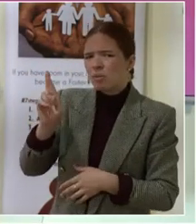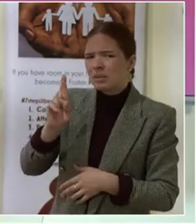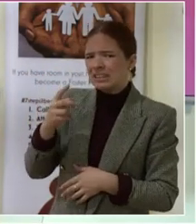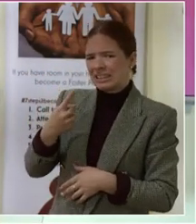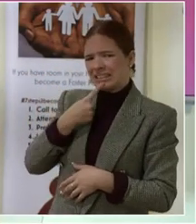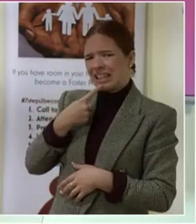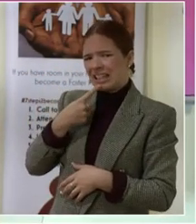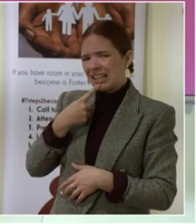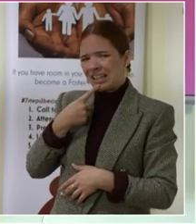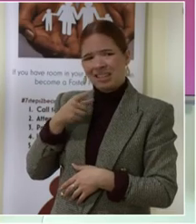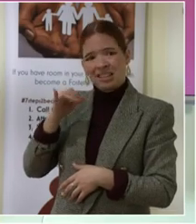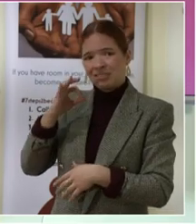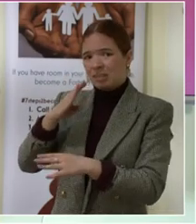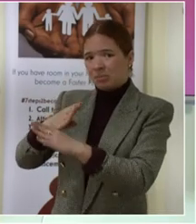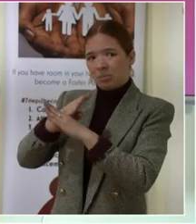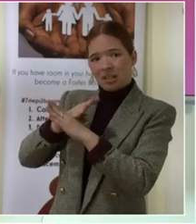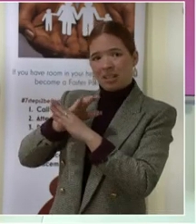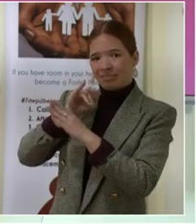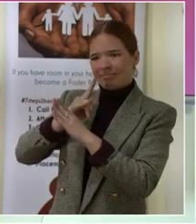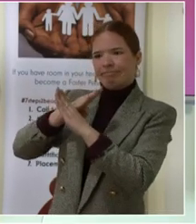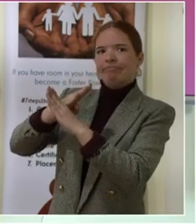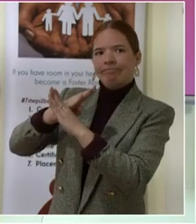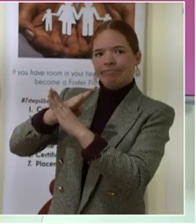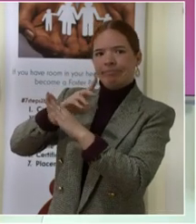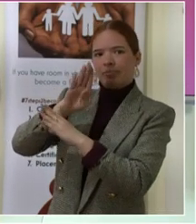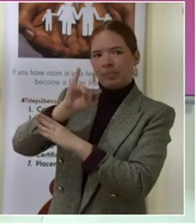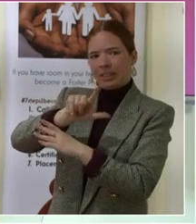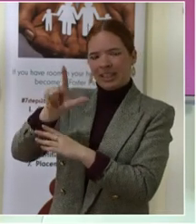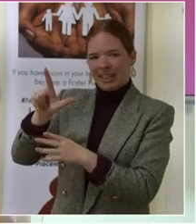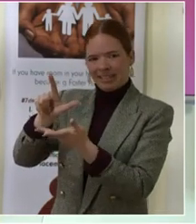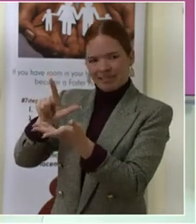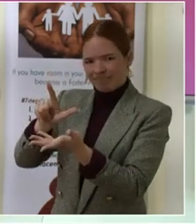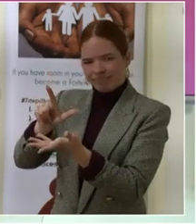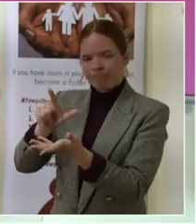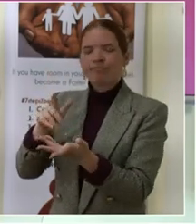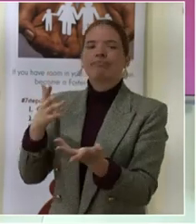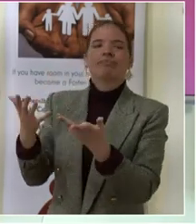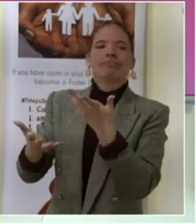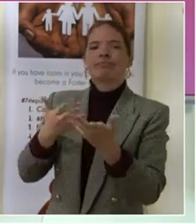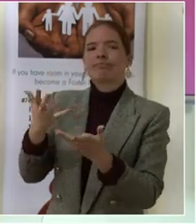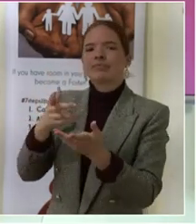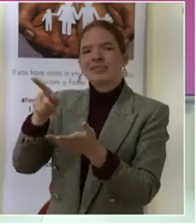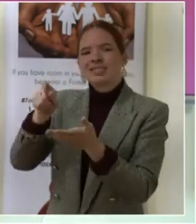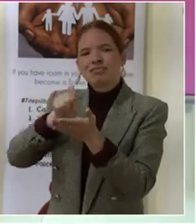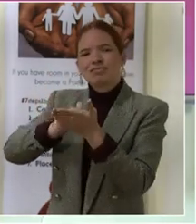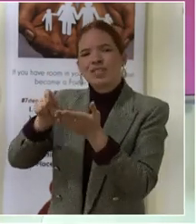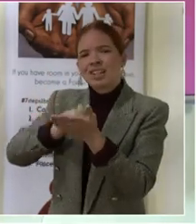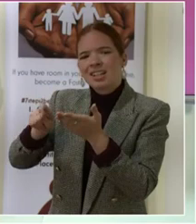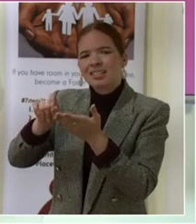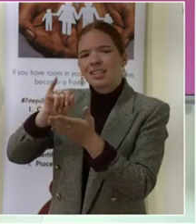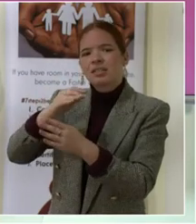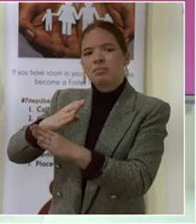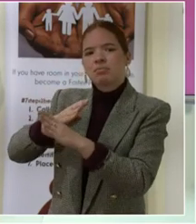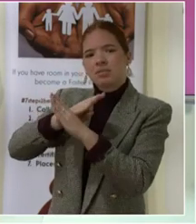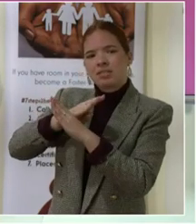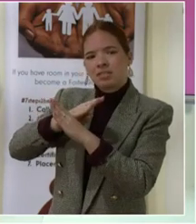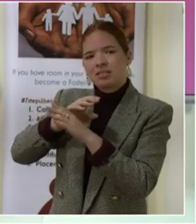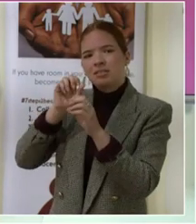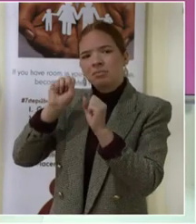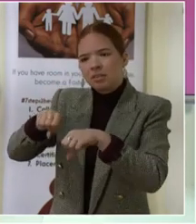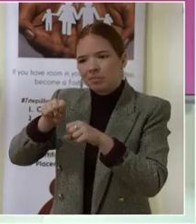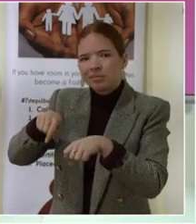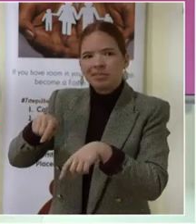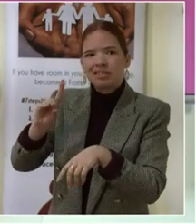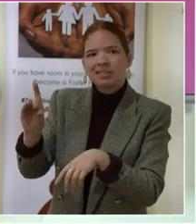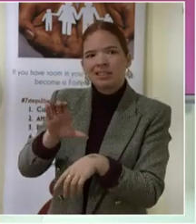bills, they'll do what they have been successful in the past, and that is attaching riders that would block the district's ability to spend money, for instance,